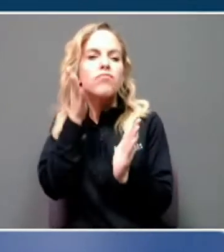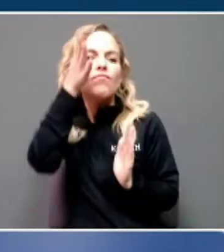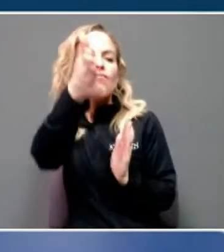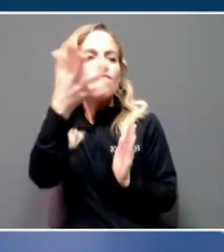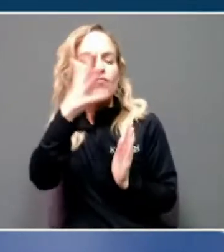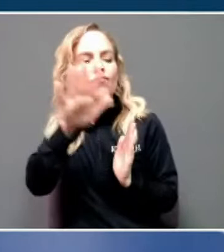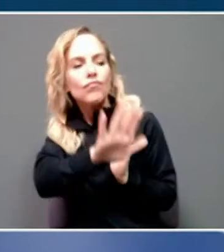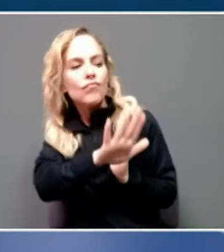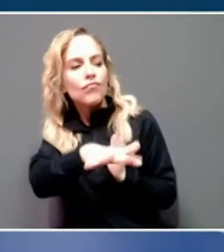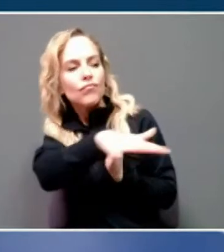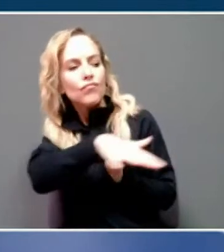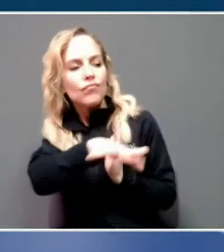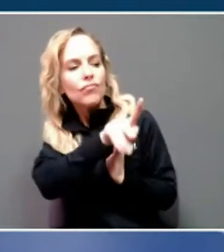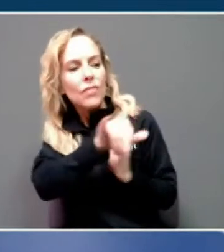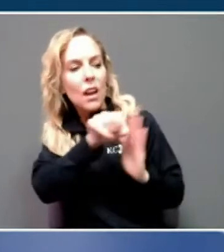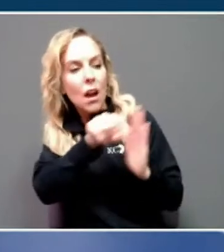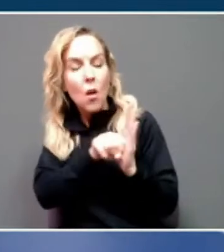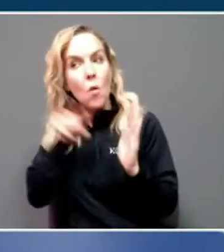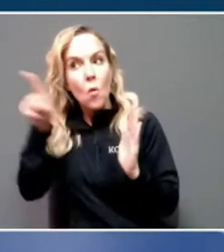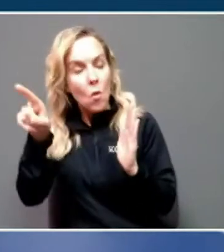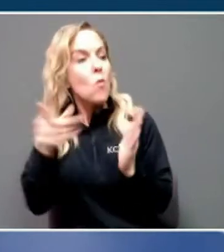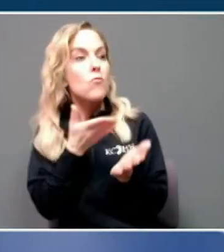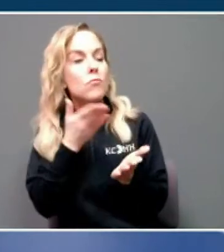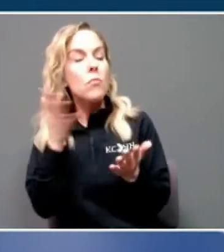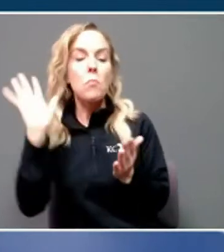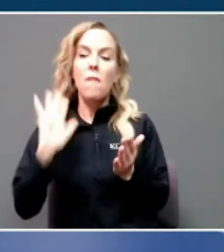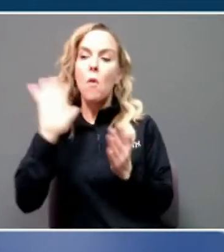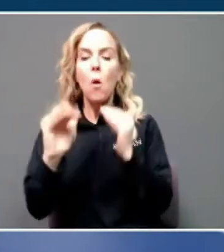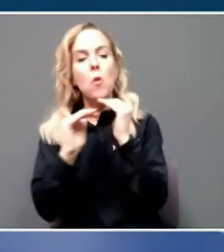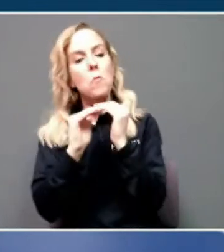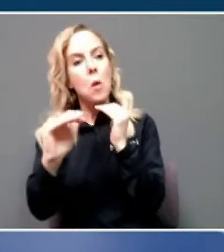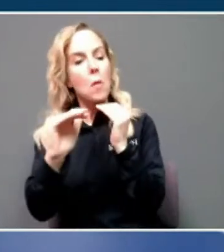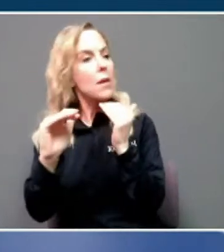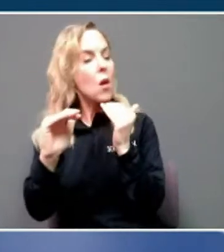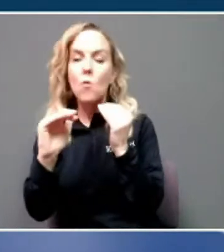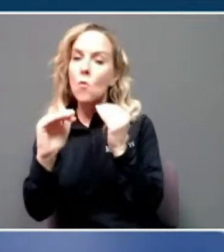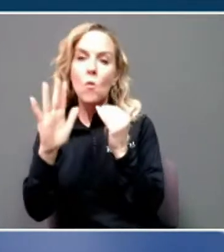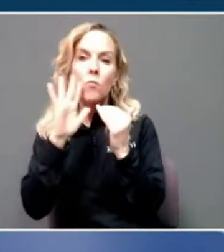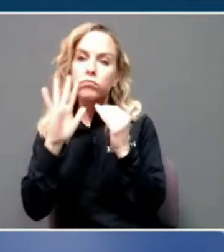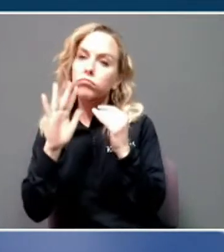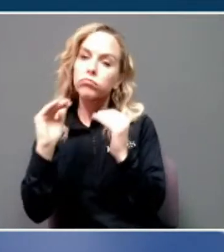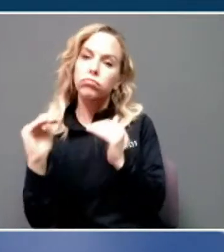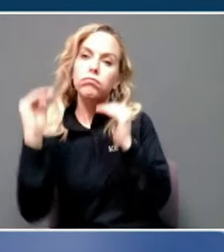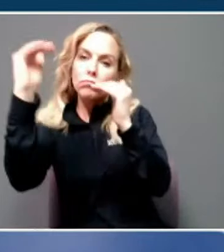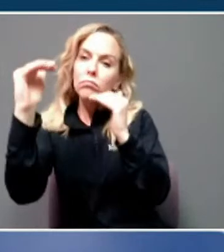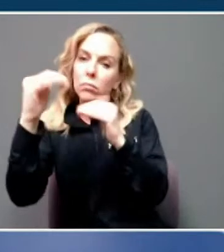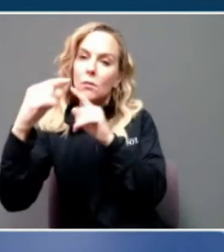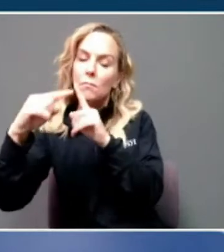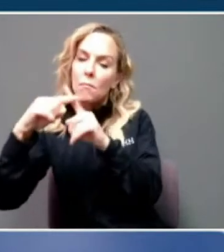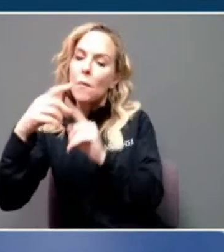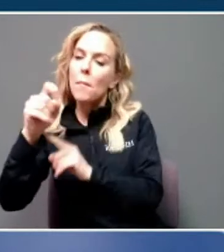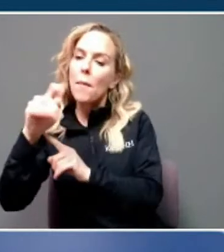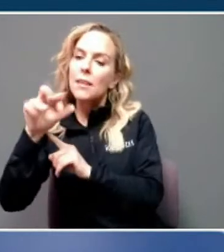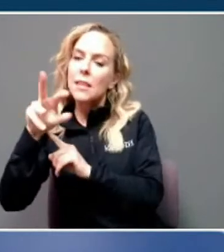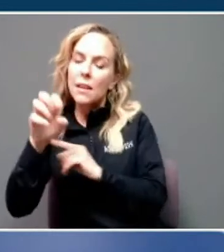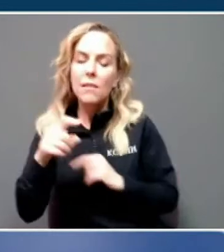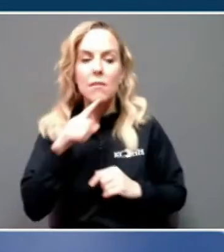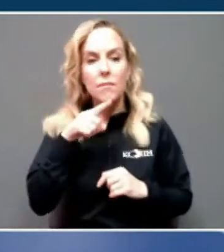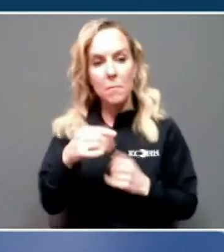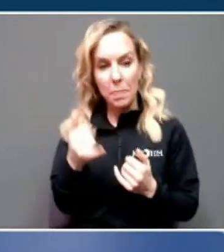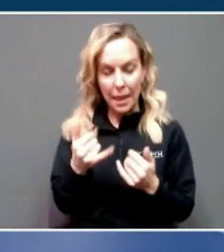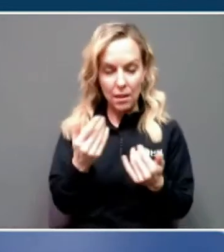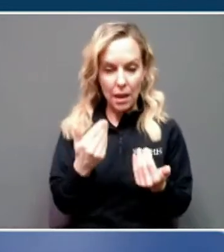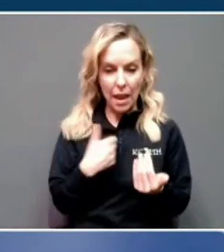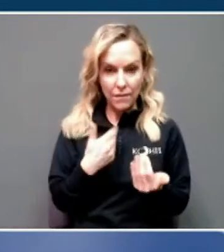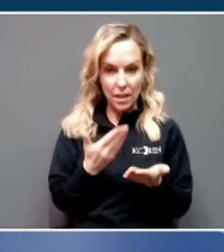formerly stable, now positive. S&P cited a reduced reliance on one-time items to balance the budget